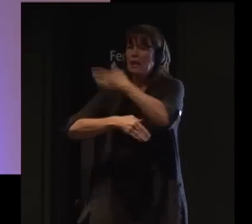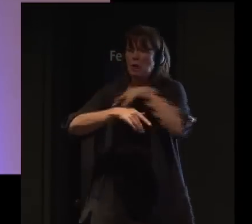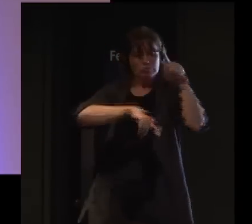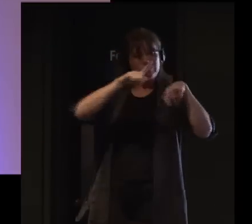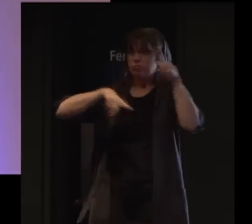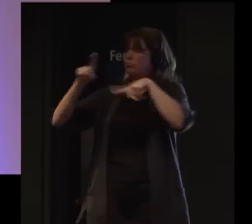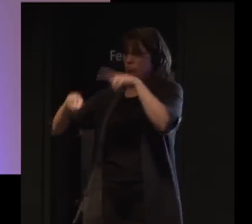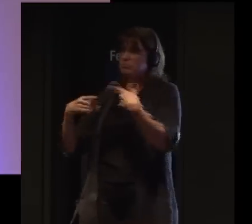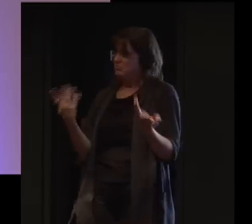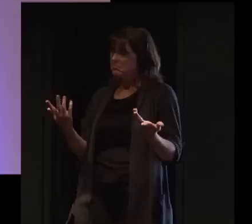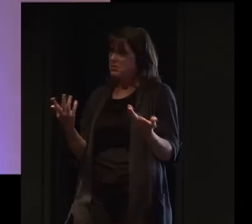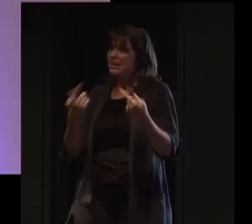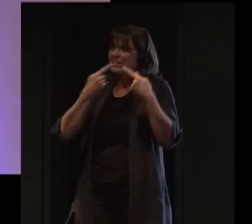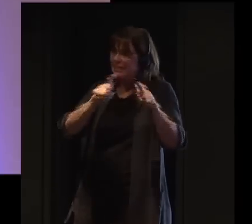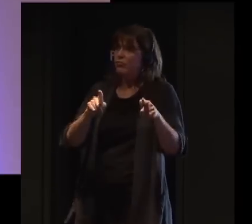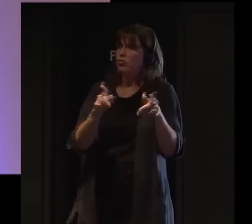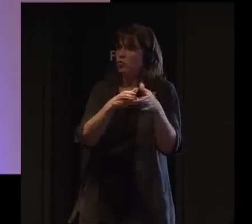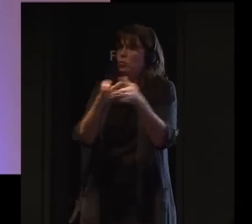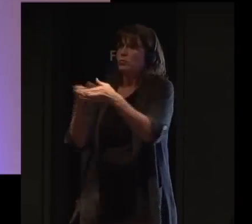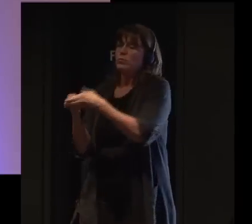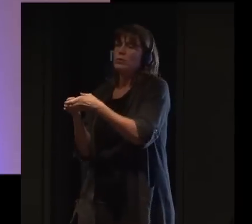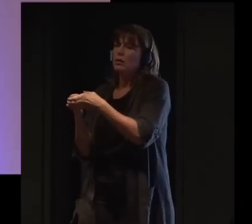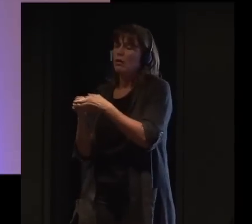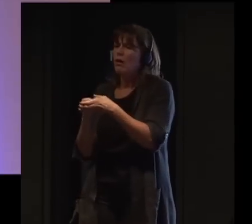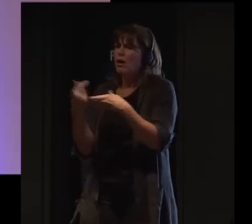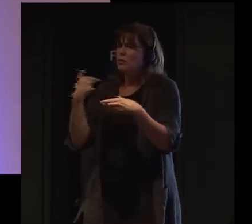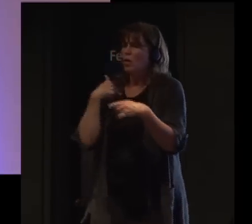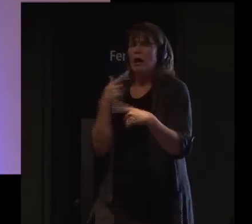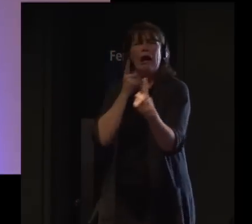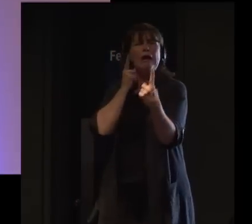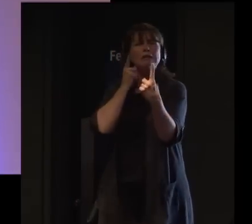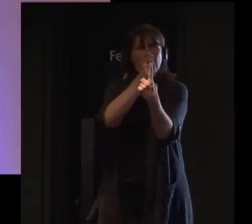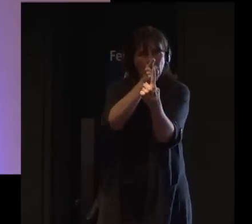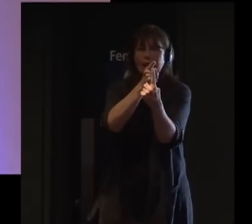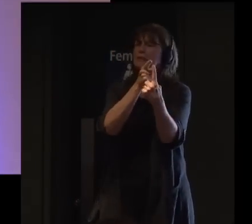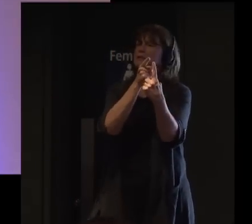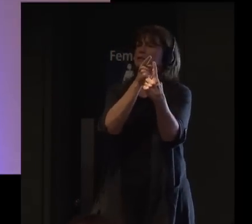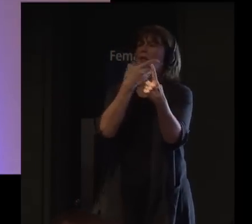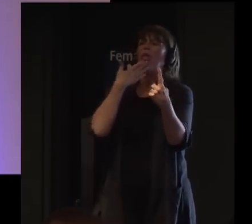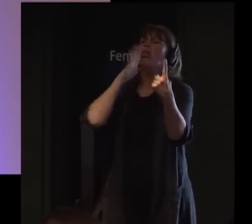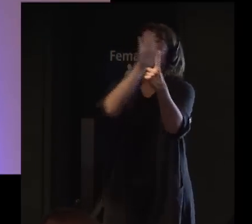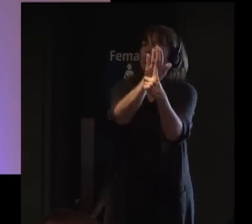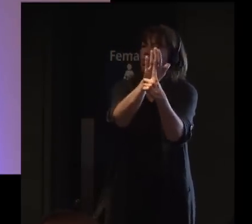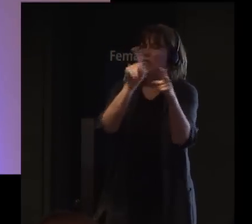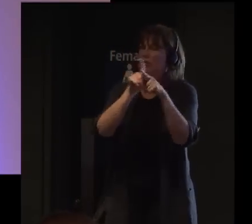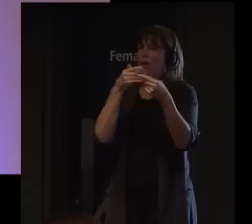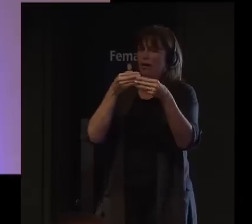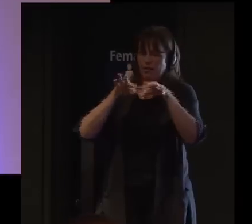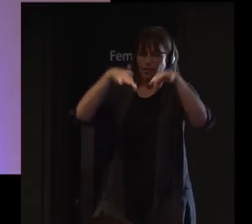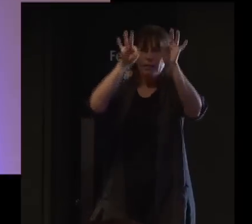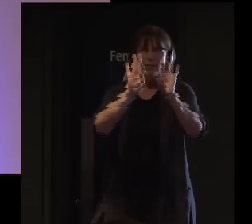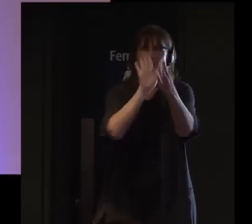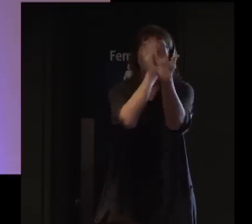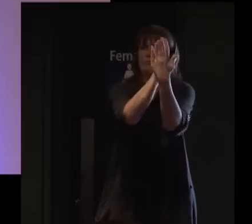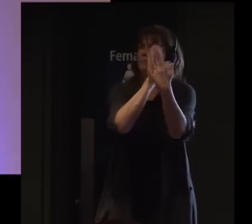difficult when targeting. I know we need to put some etiquette to give some, to